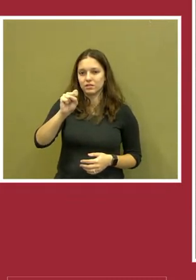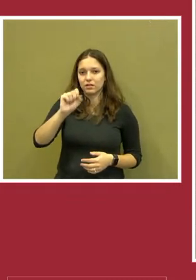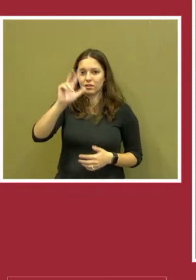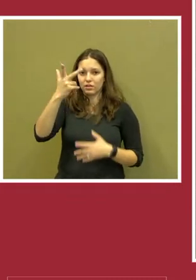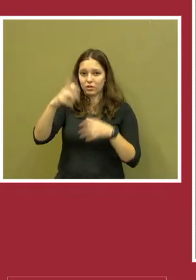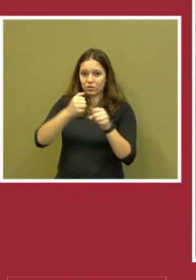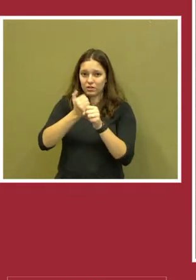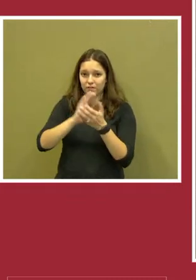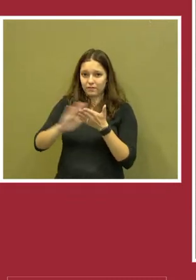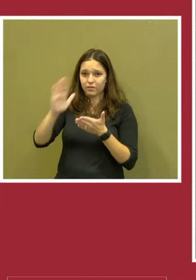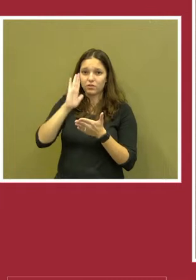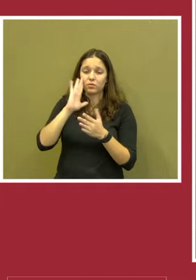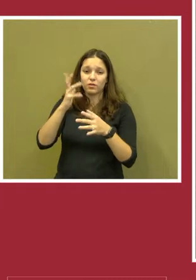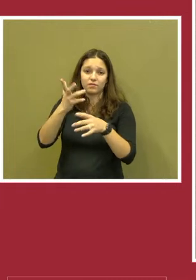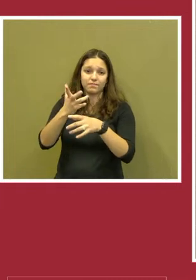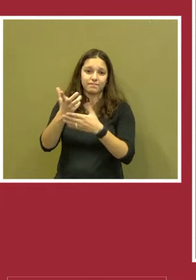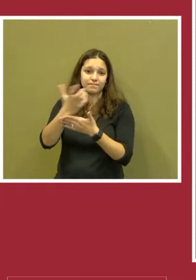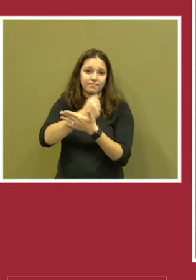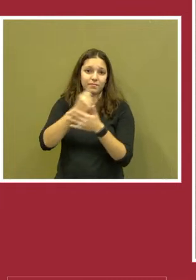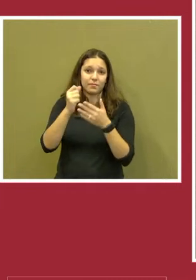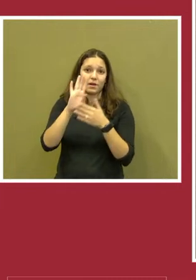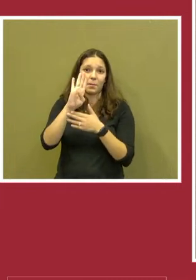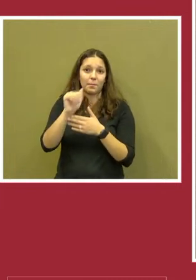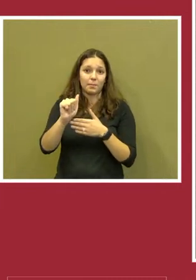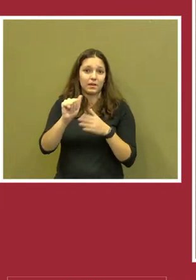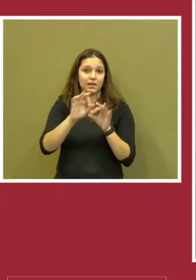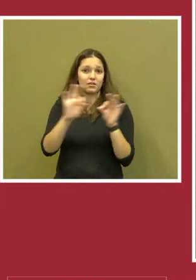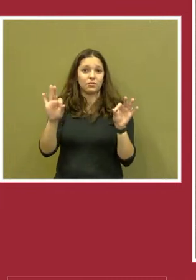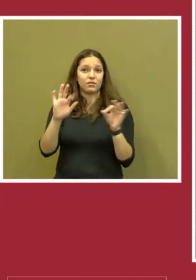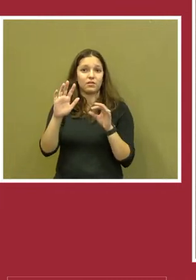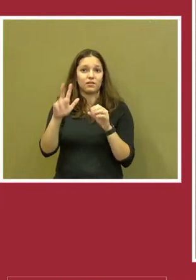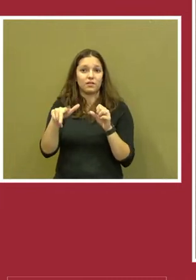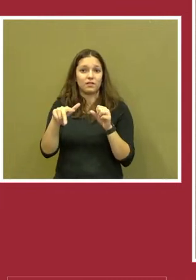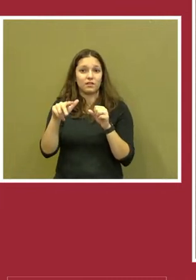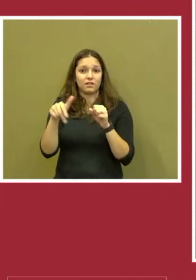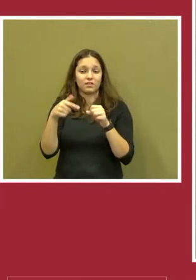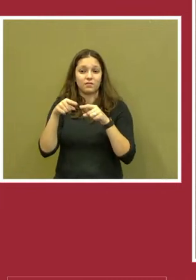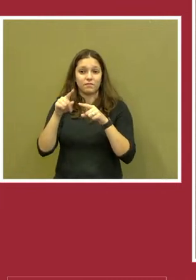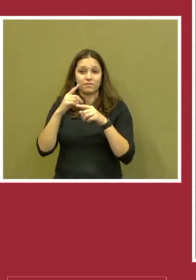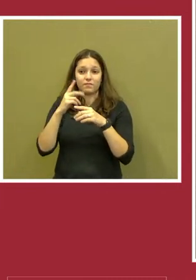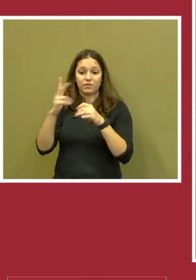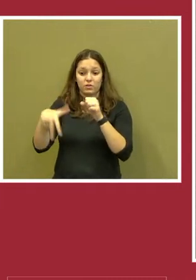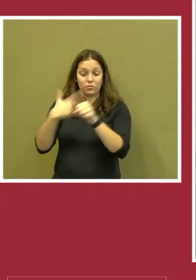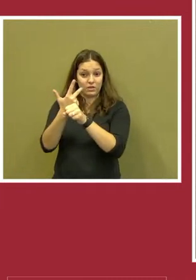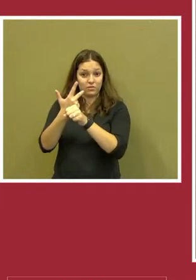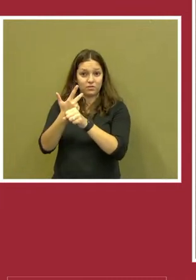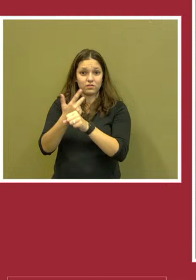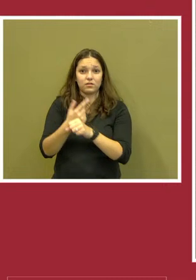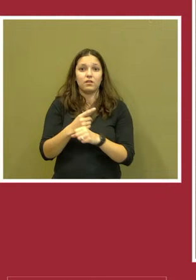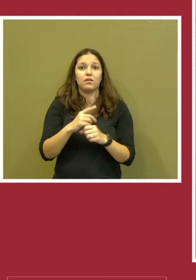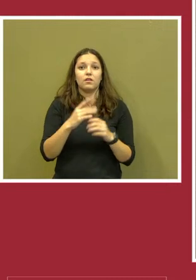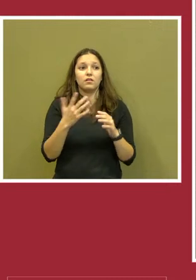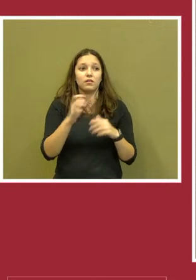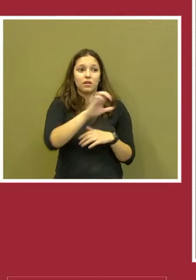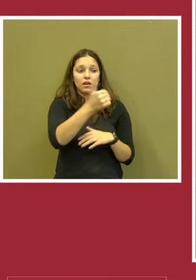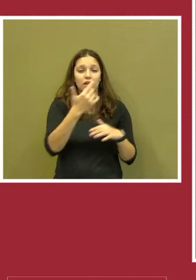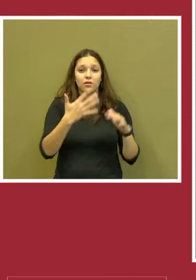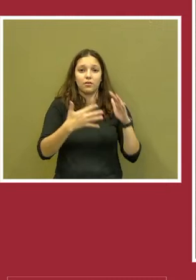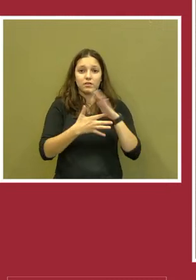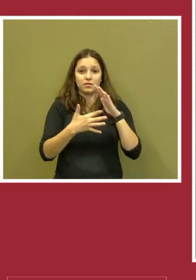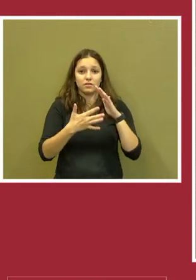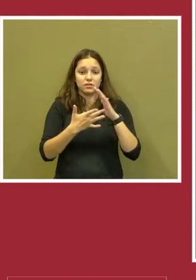year of college. She'll be getting her bachelor's in 3 years. And the other is a sophomore up in British Columbia. He's going to be an